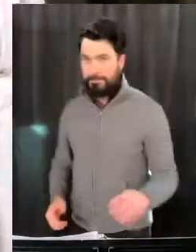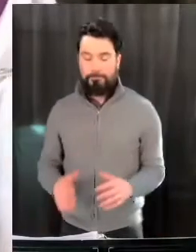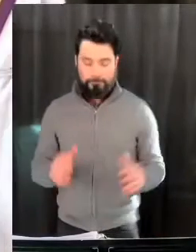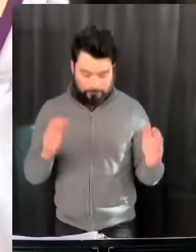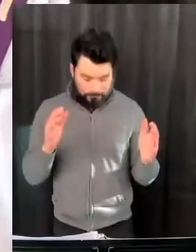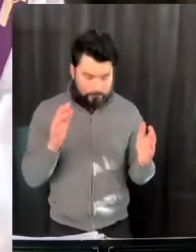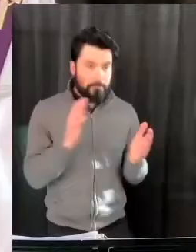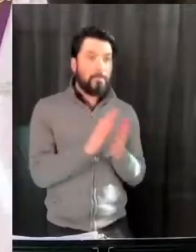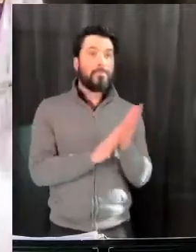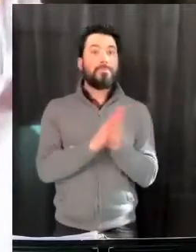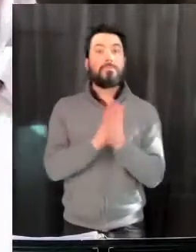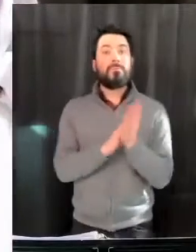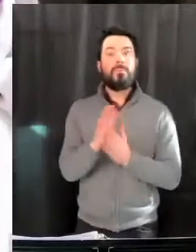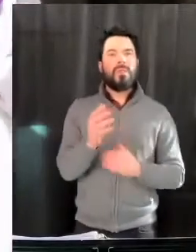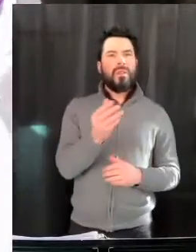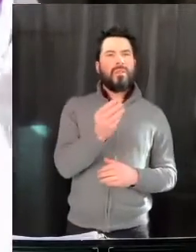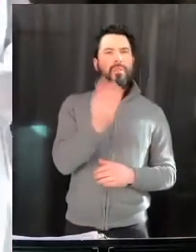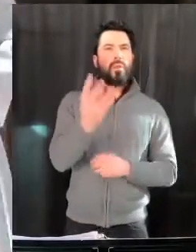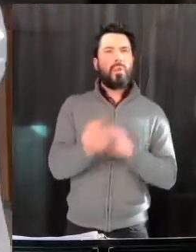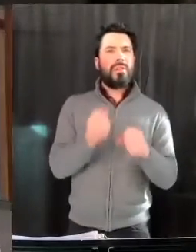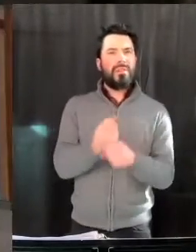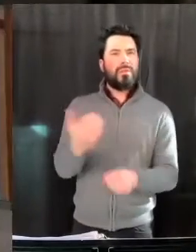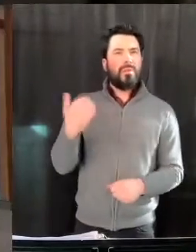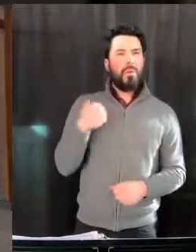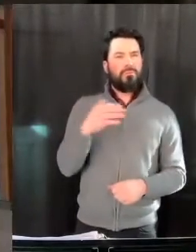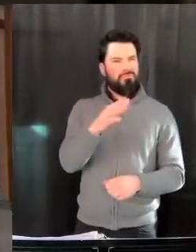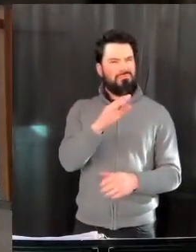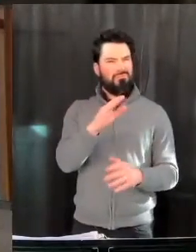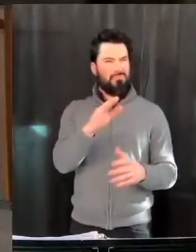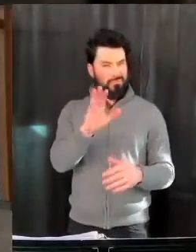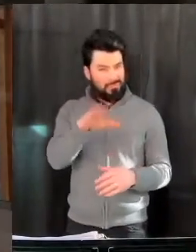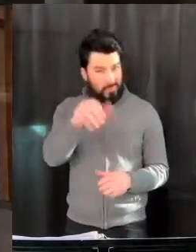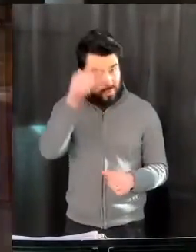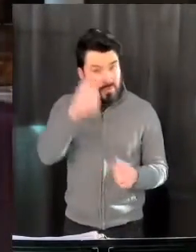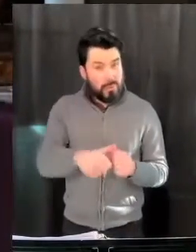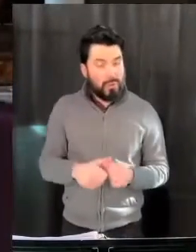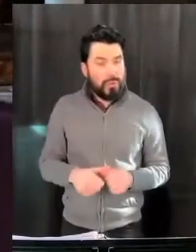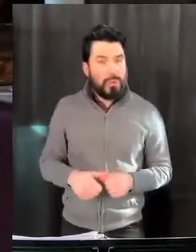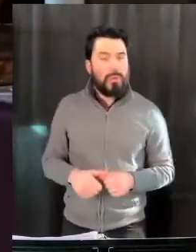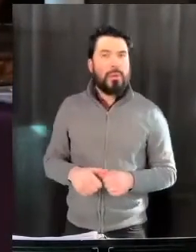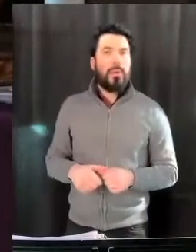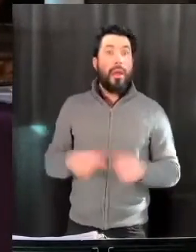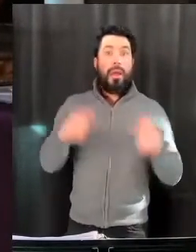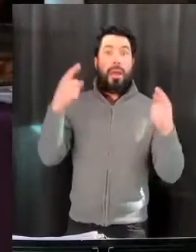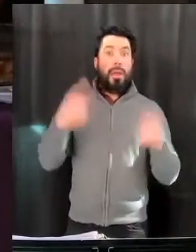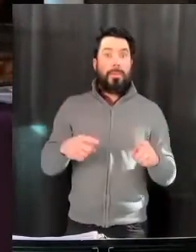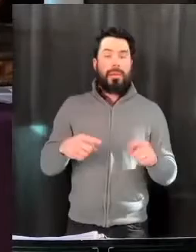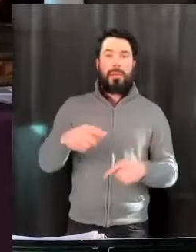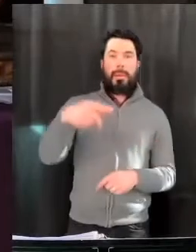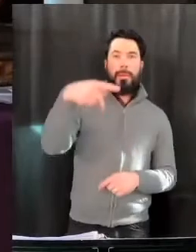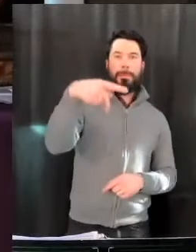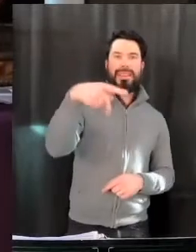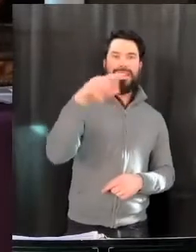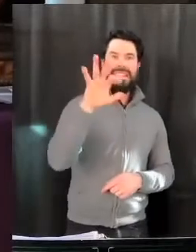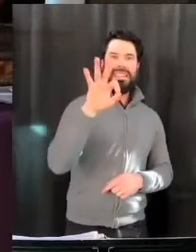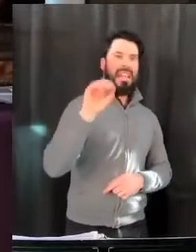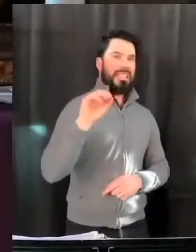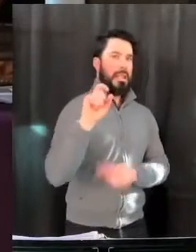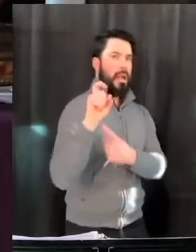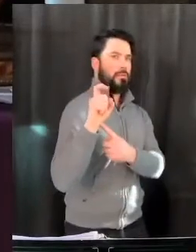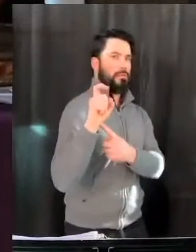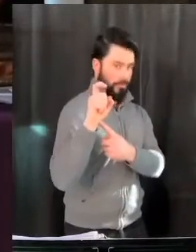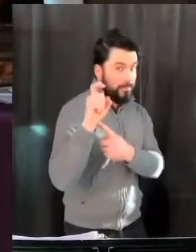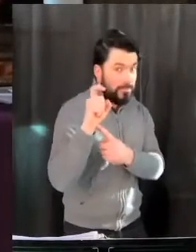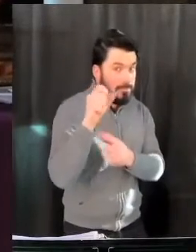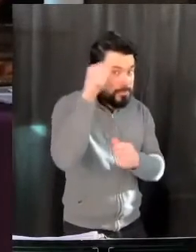So several years ago, you might remember, there was a thing called P90X, and